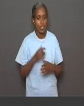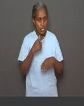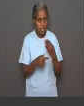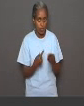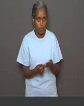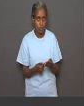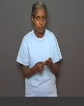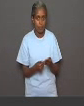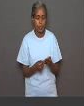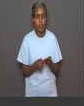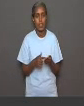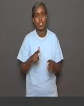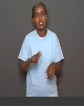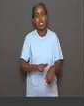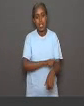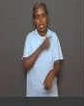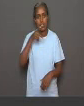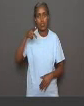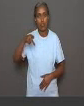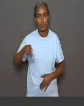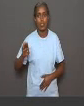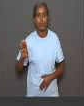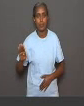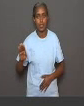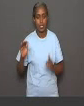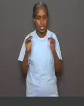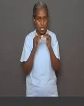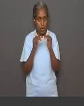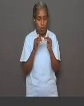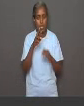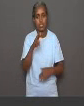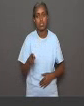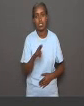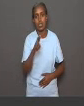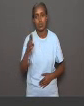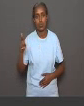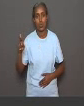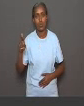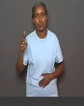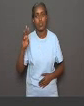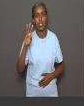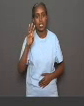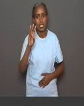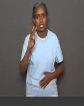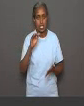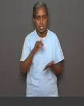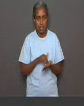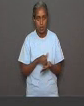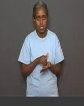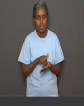Therefore, the length of PB equals the square root of